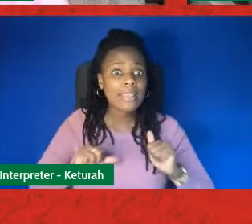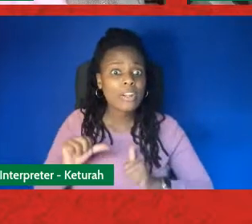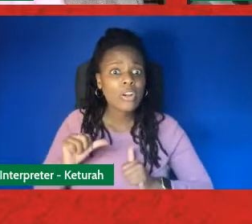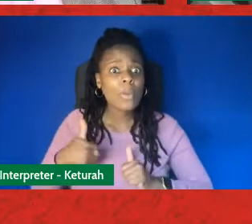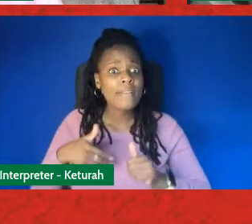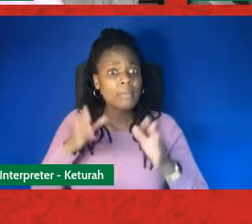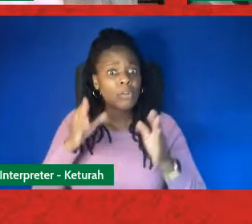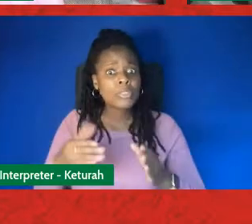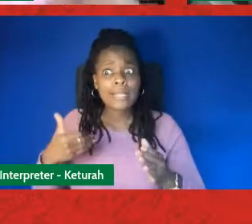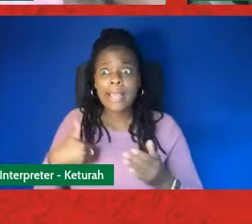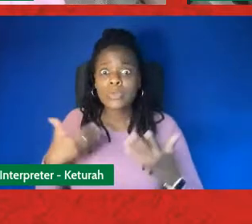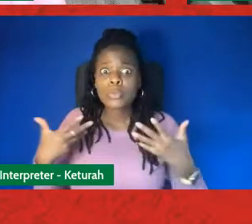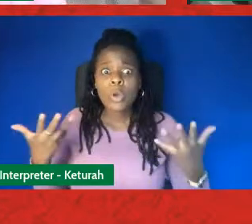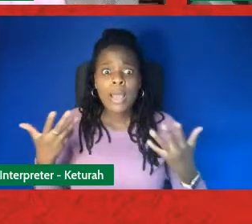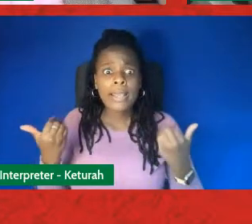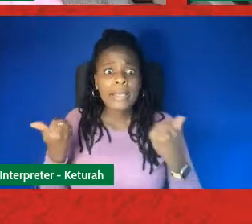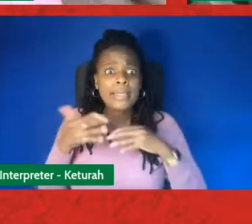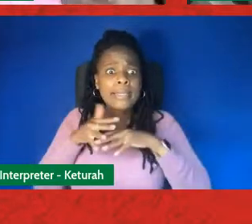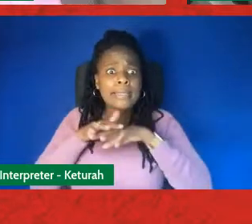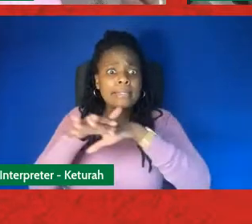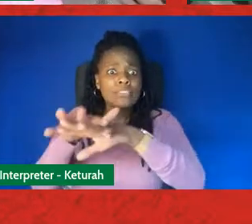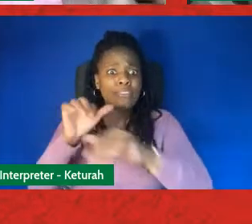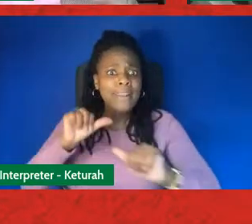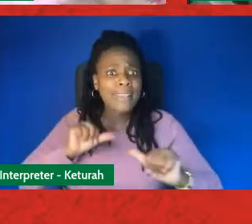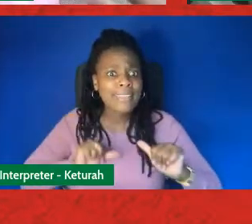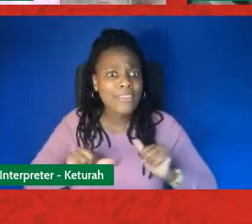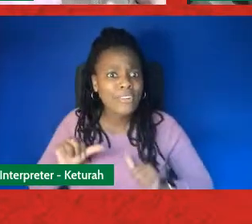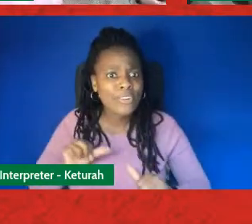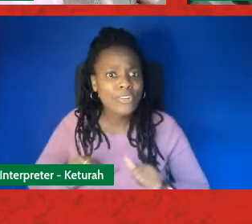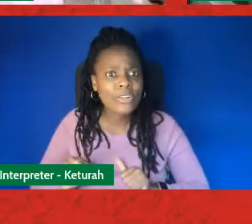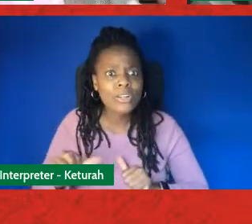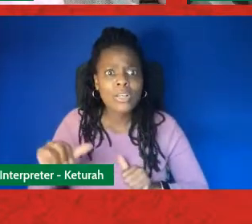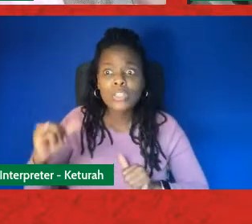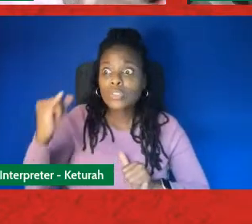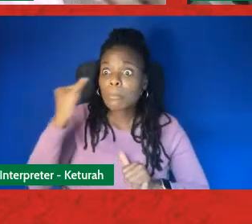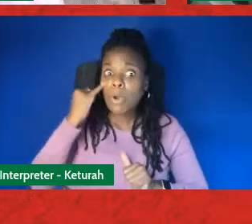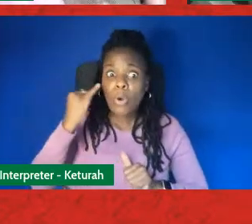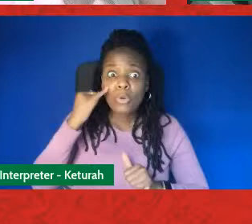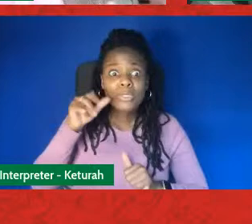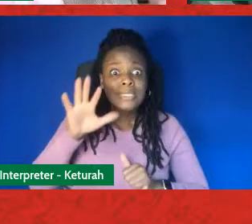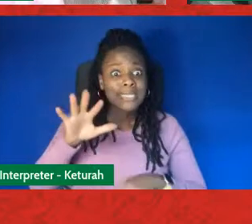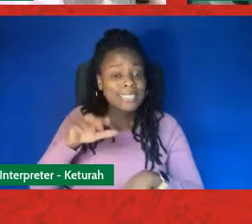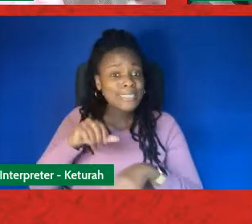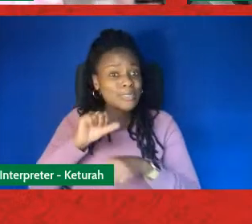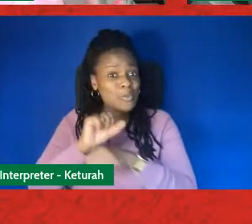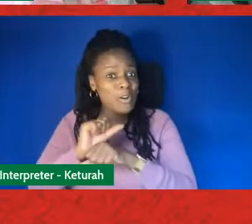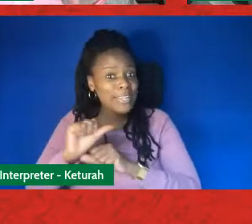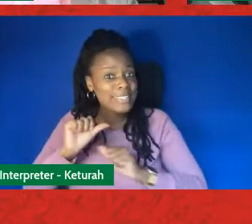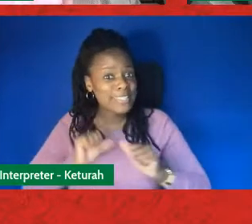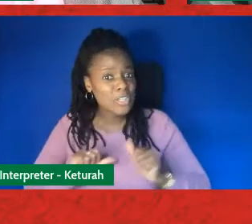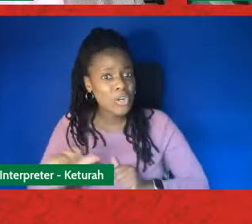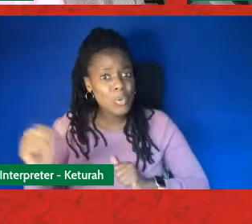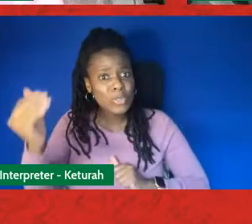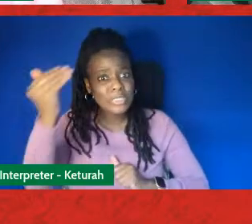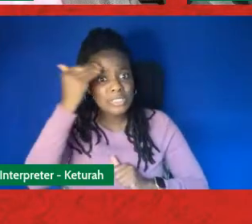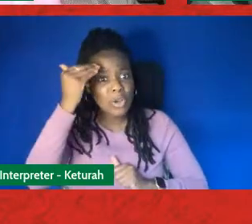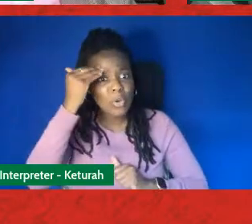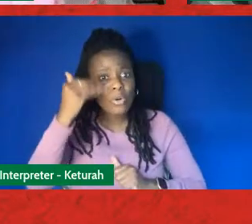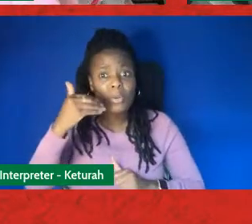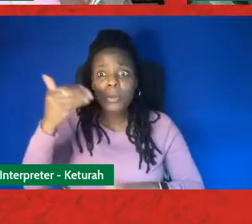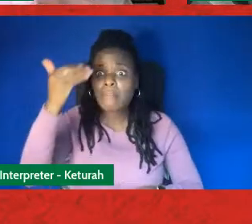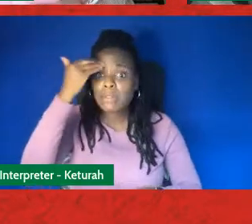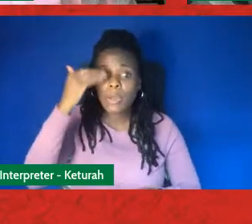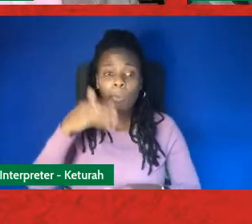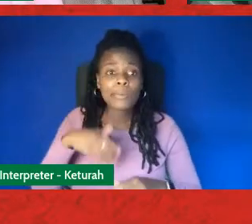an integrated theater. And what if Brown's work was known? What if it had been known? We would know that from the beginning in America, Native American culture